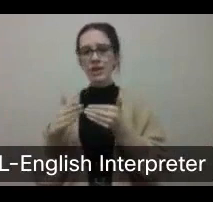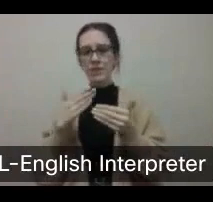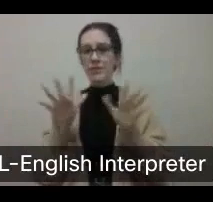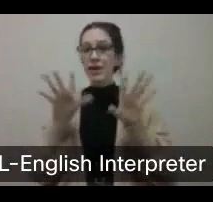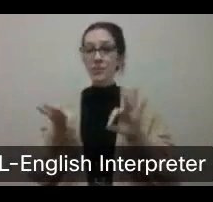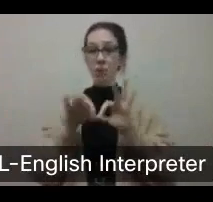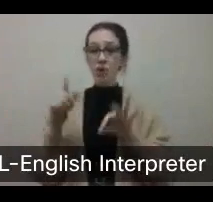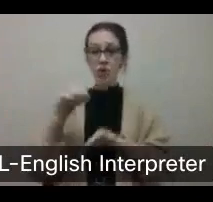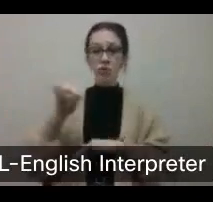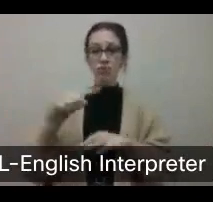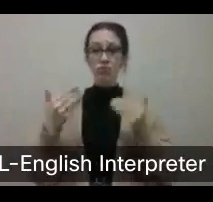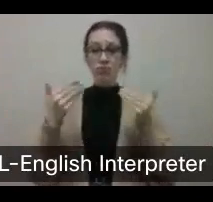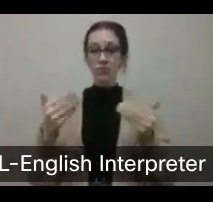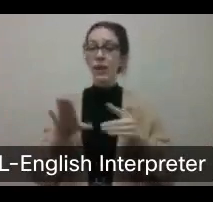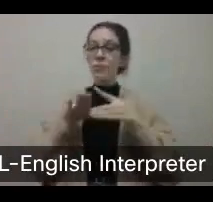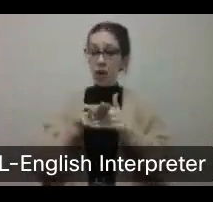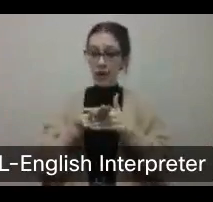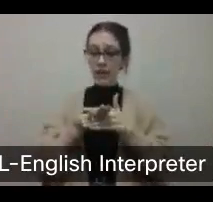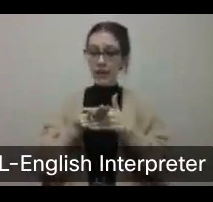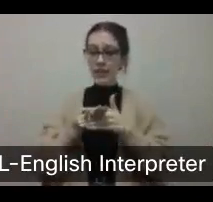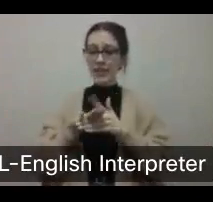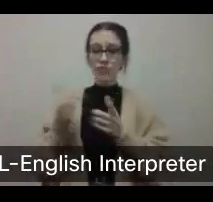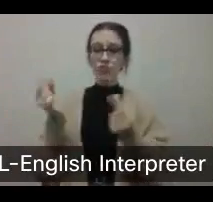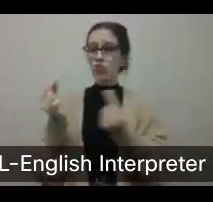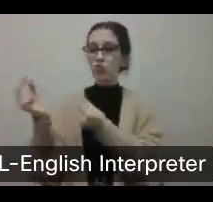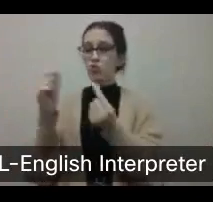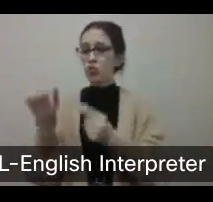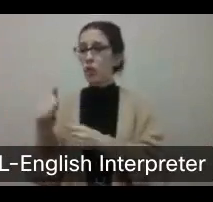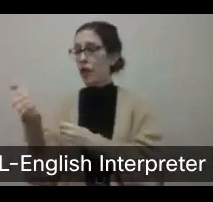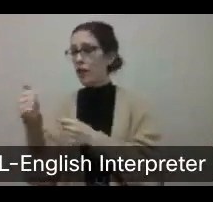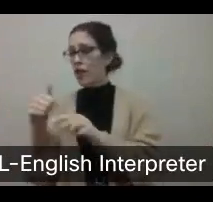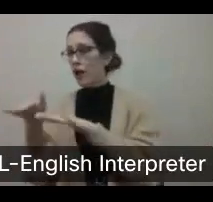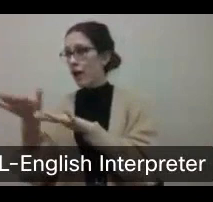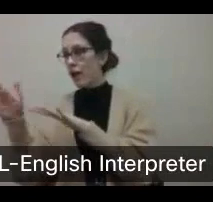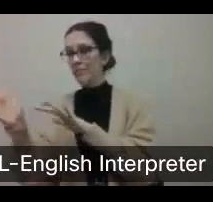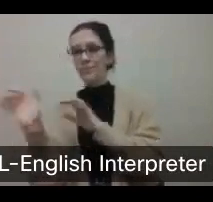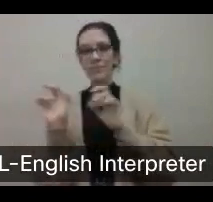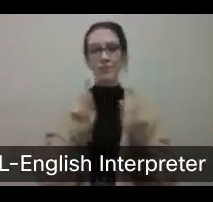into actually writing your paraphrase. From there,